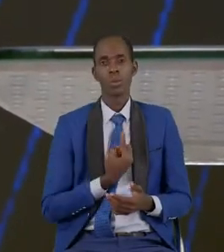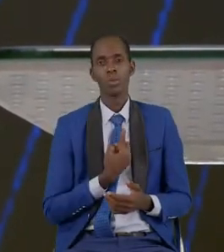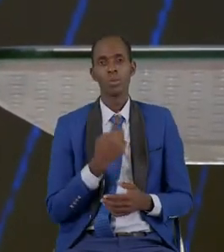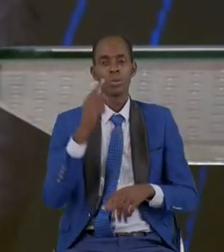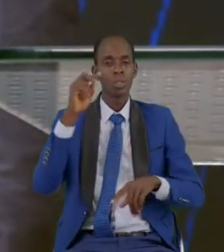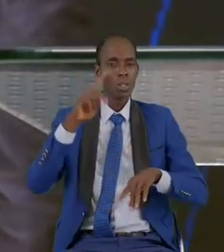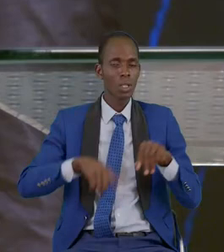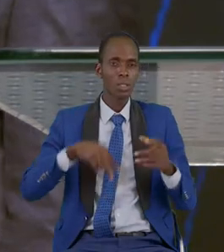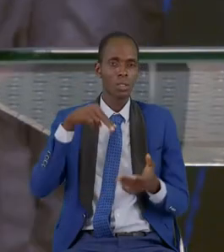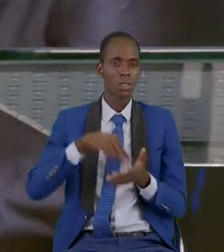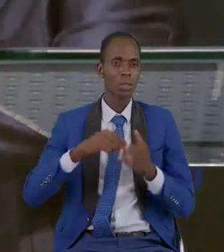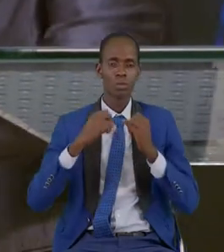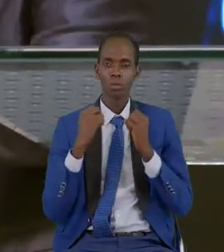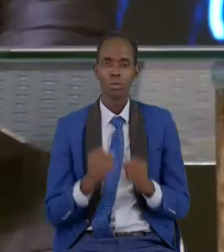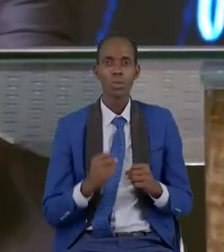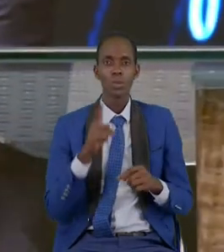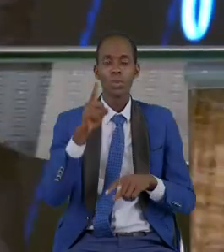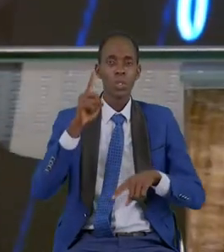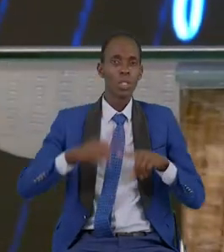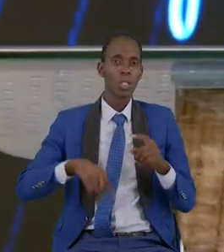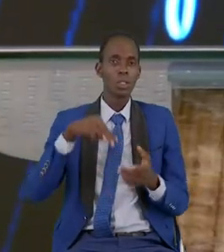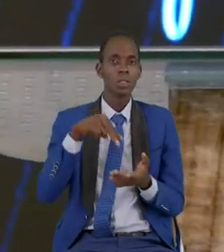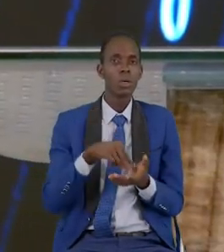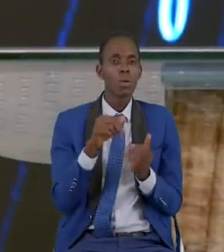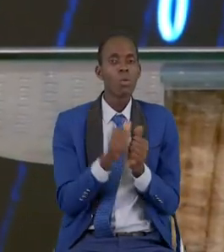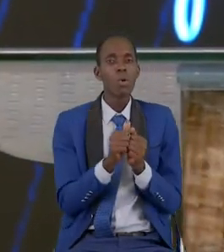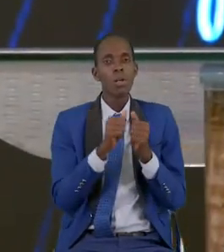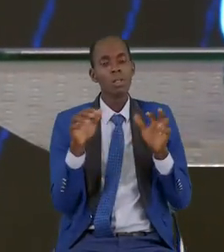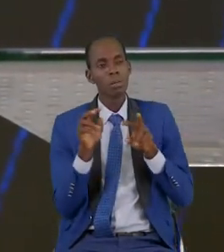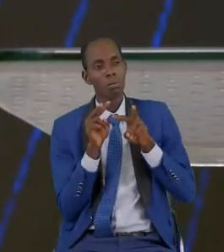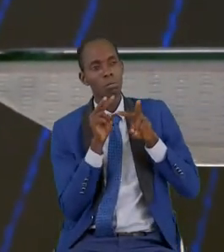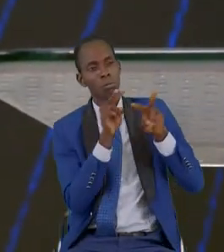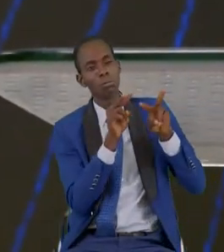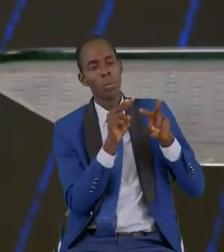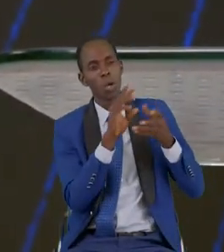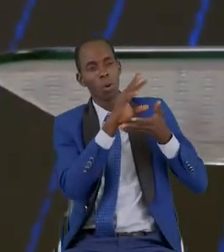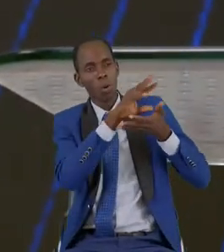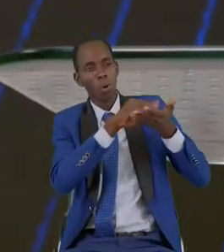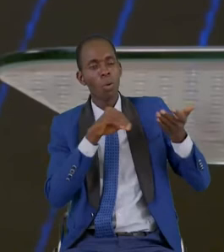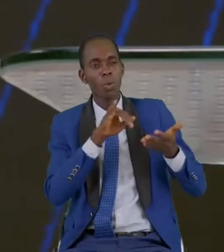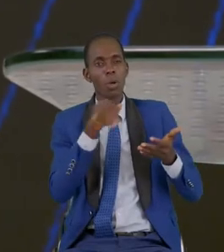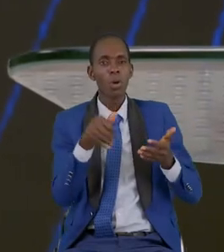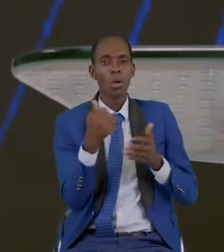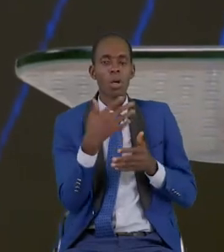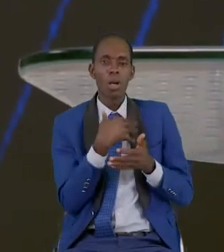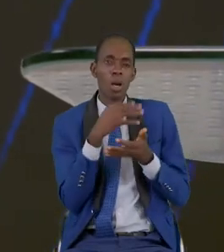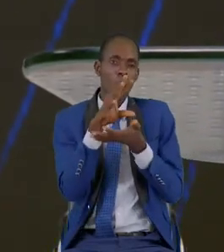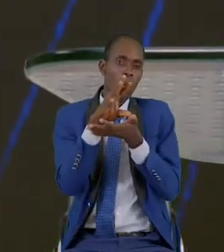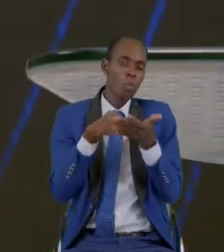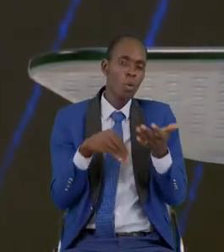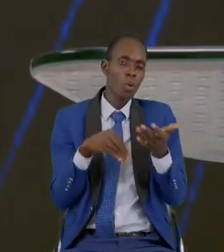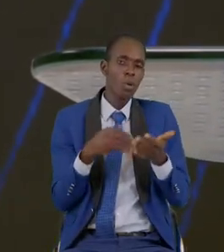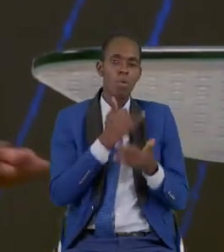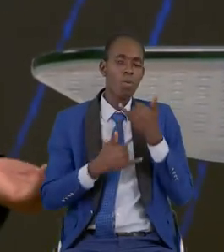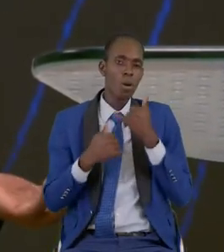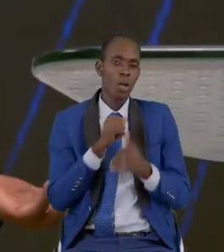firm. You cannot stand without looking at somebody and emulating them and copying